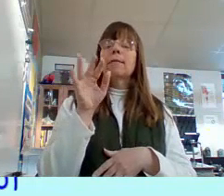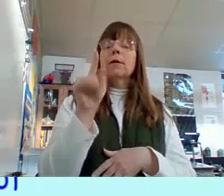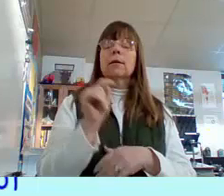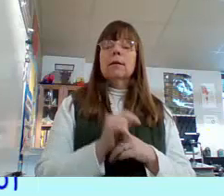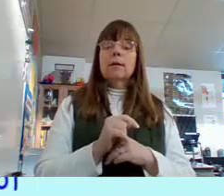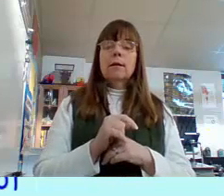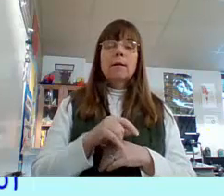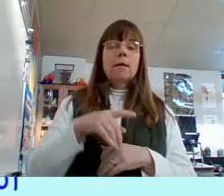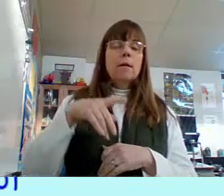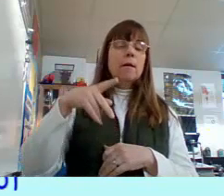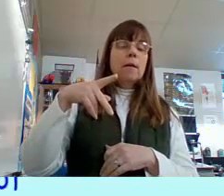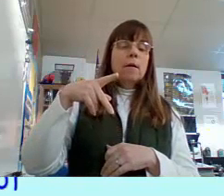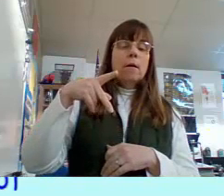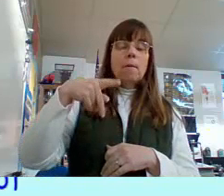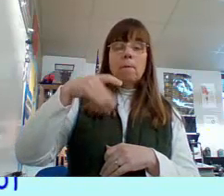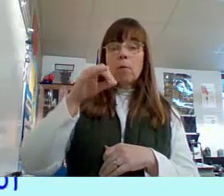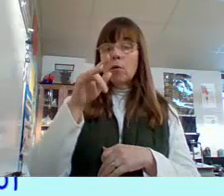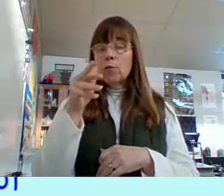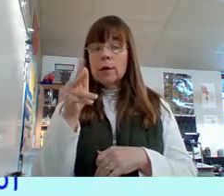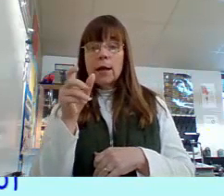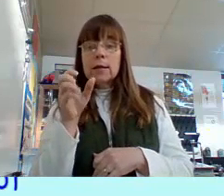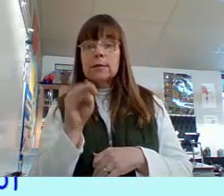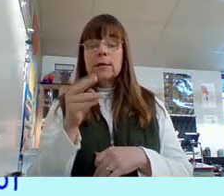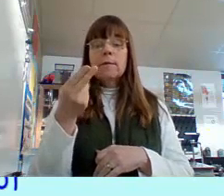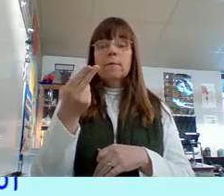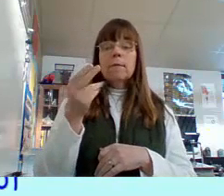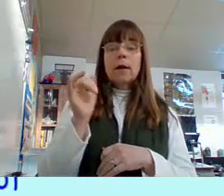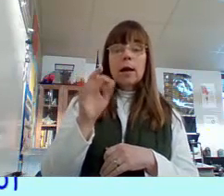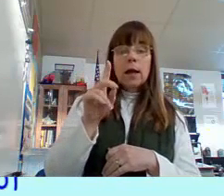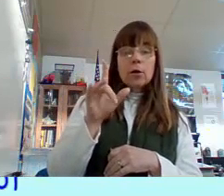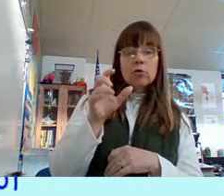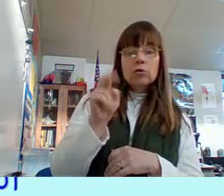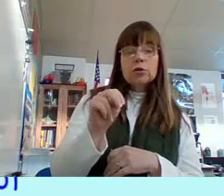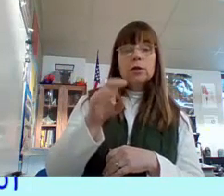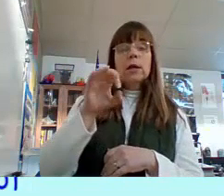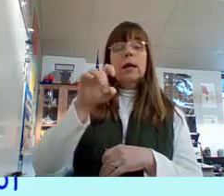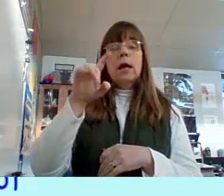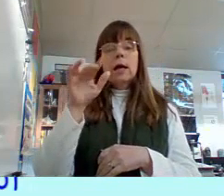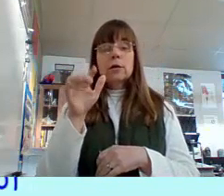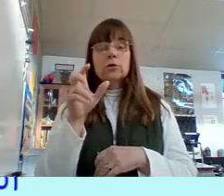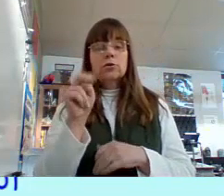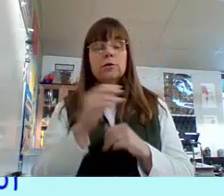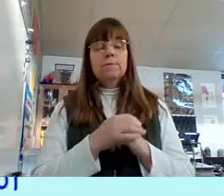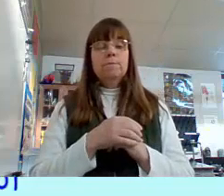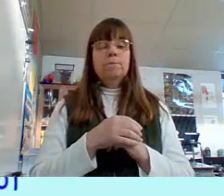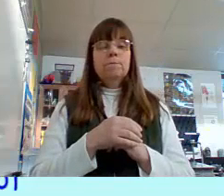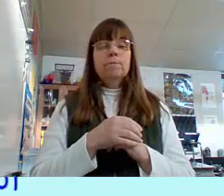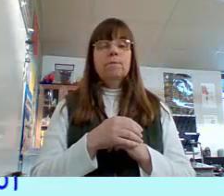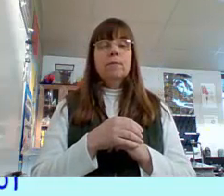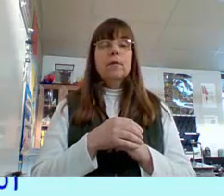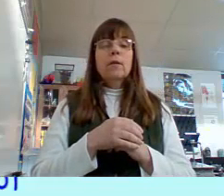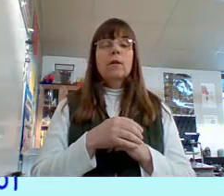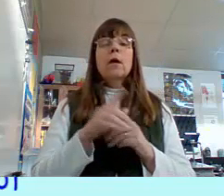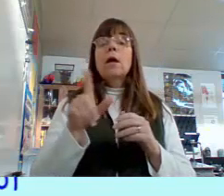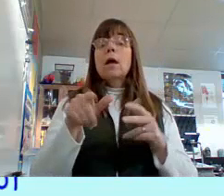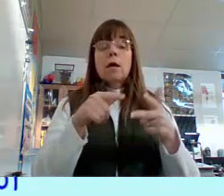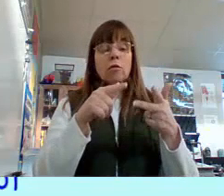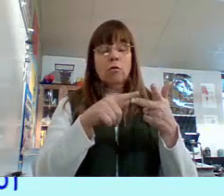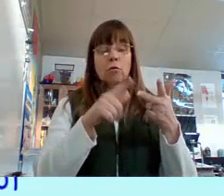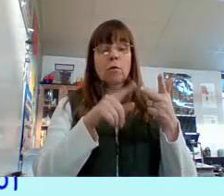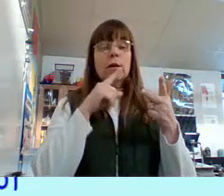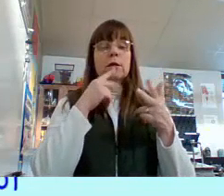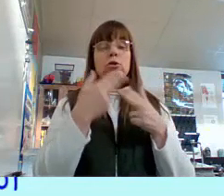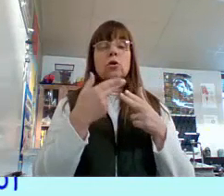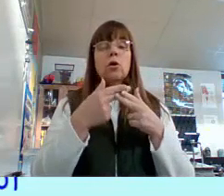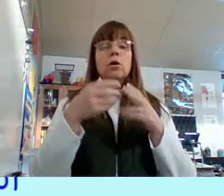potassium, hydrogen, oxygen, those are all pure substances. Then we have something called a compound, and these are 2 or more